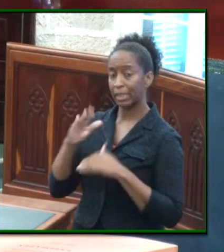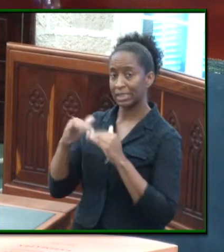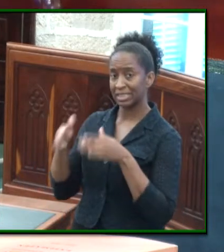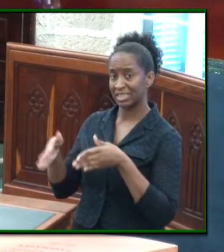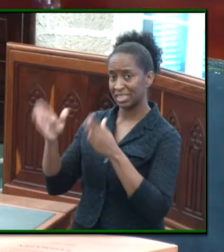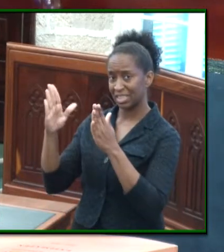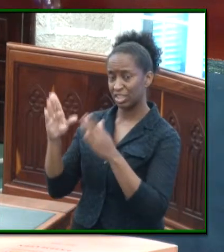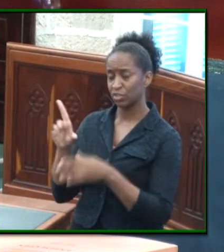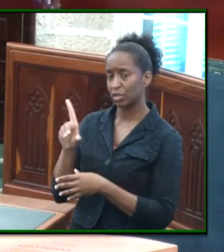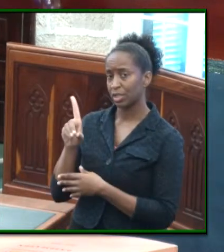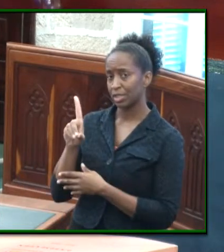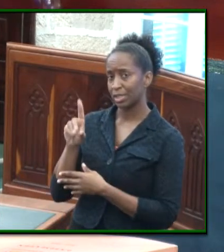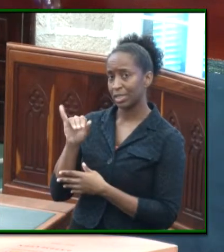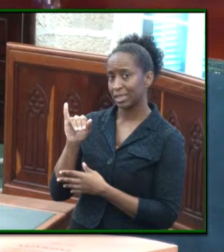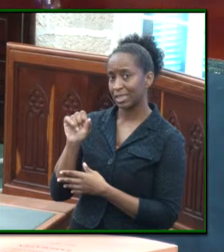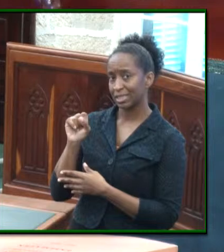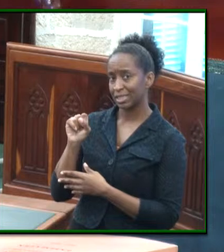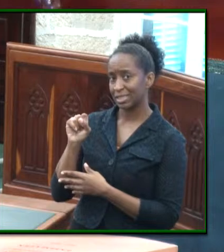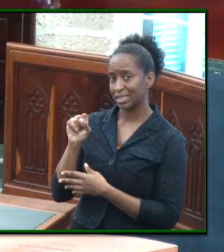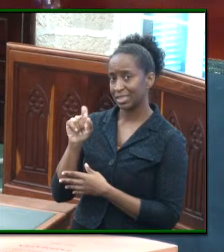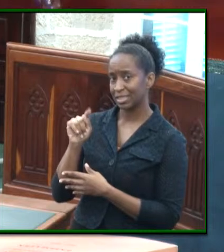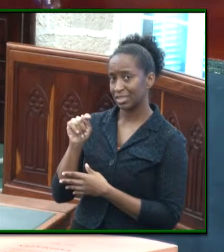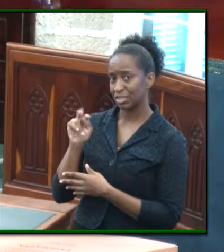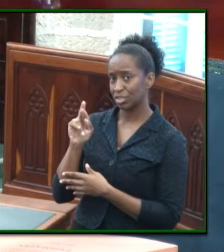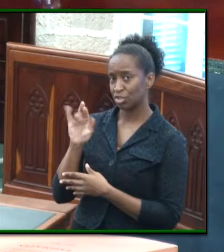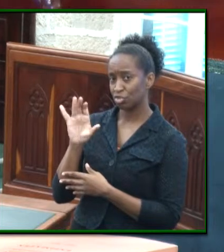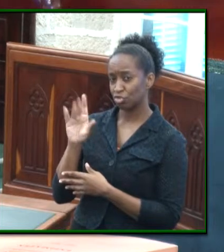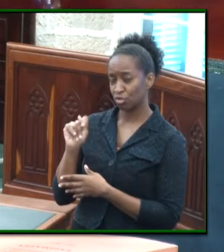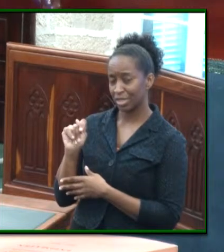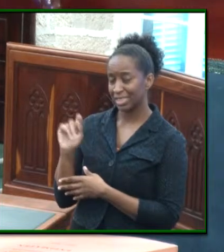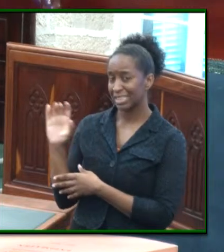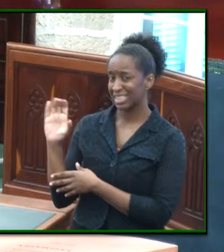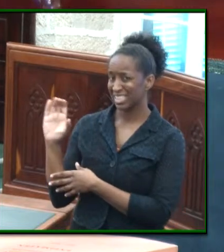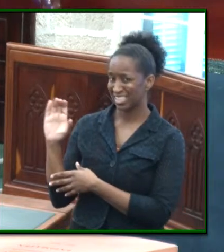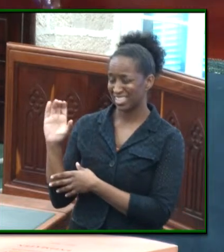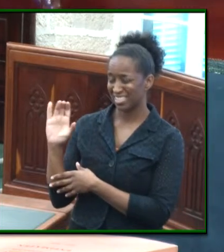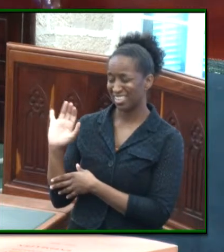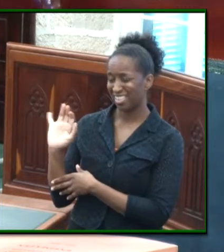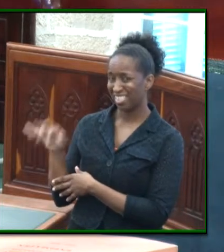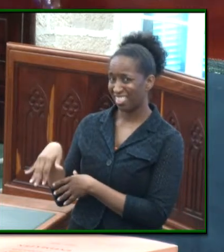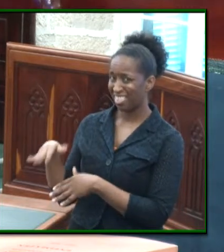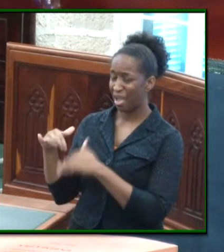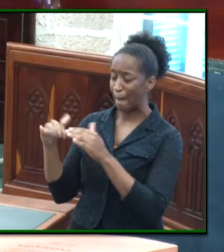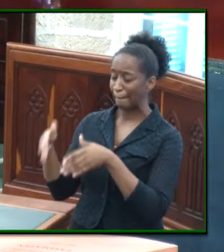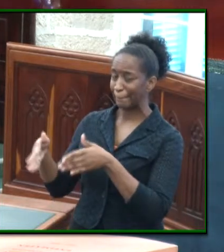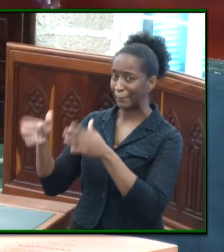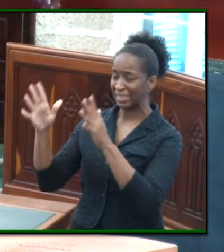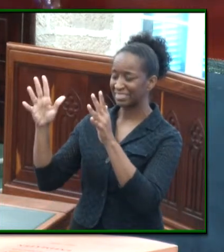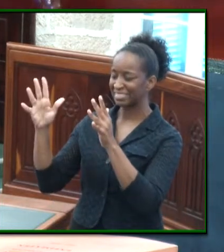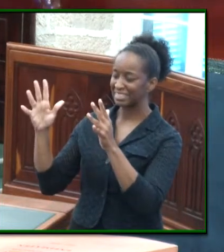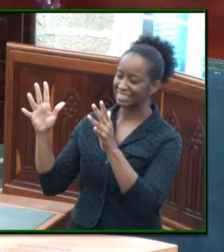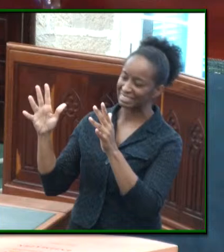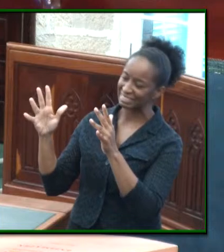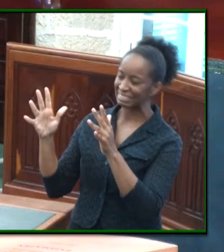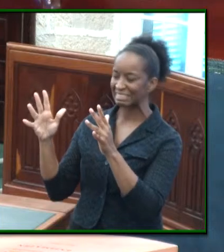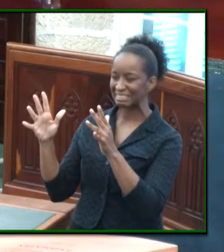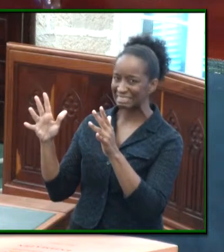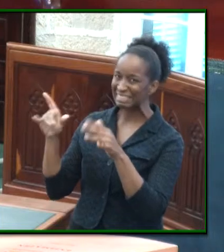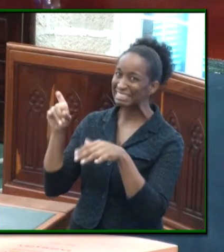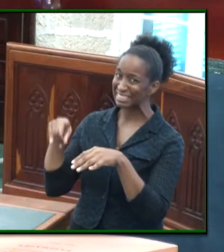police officers there obviously have to bear it out. The District C Magistrates Court had been